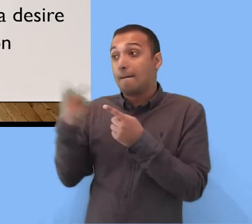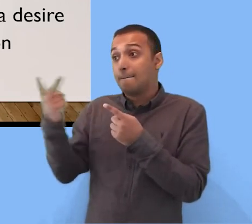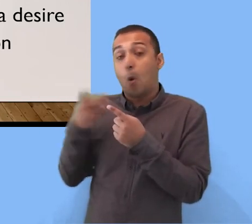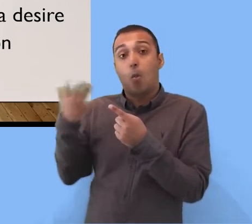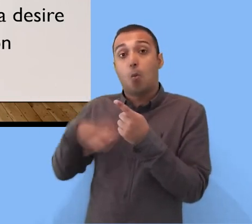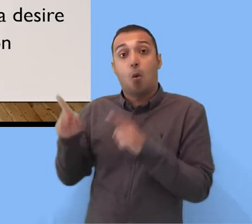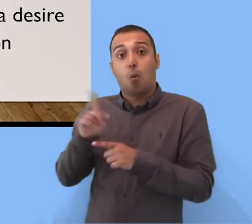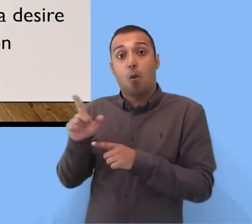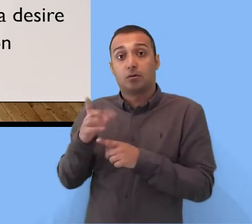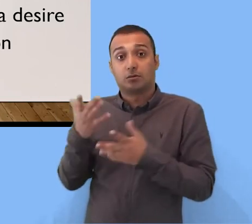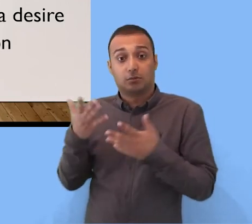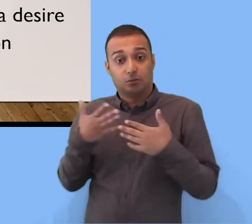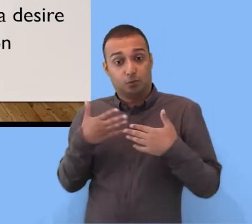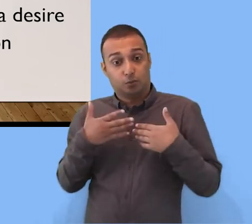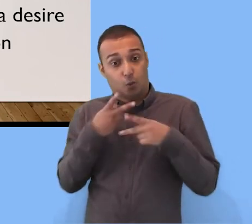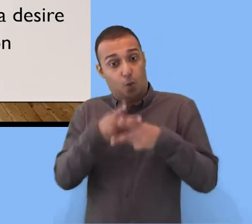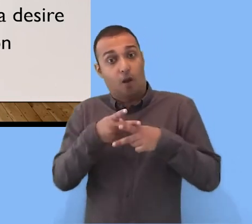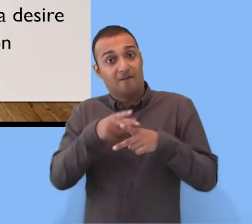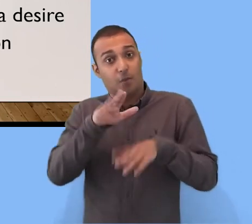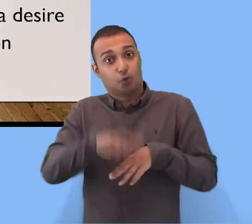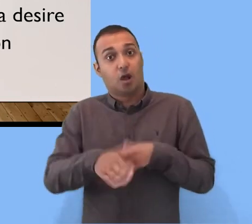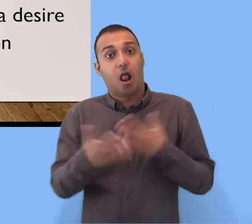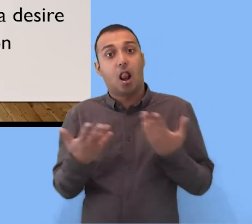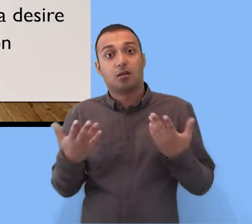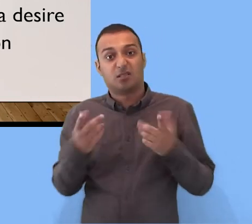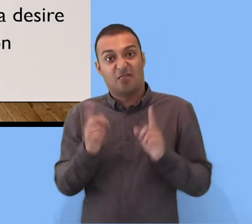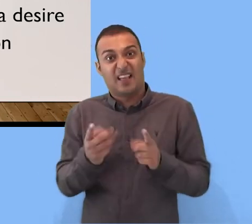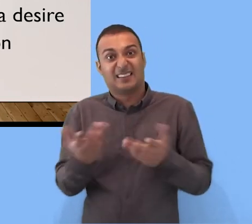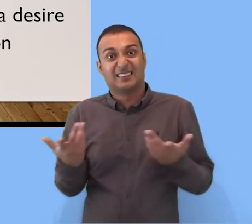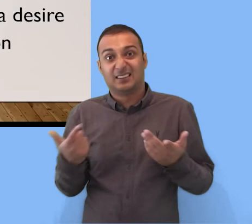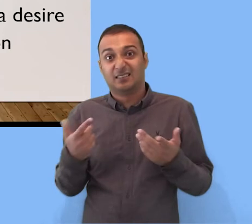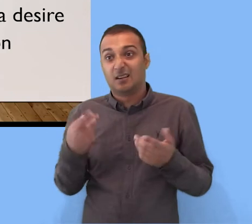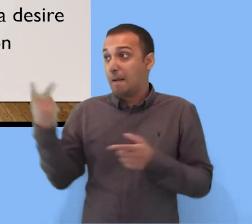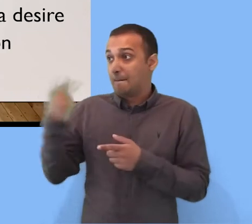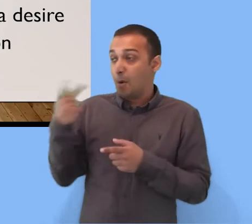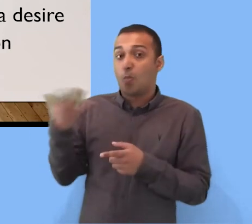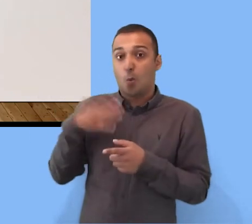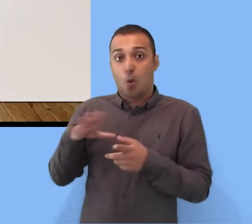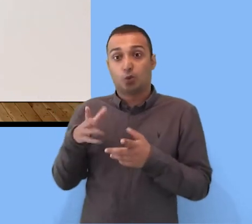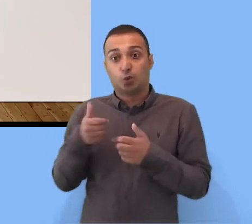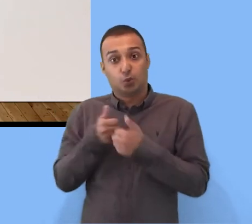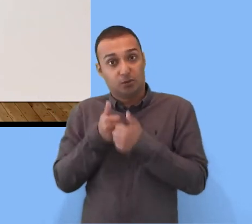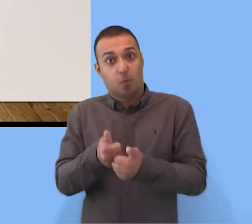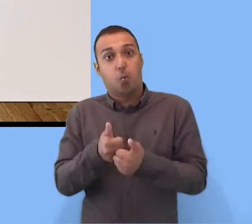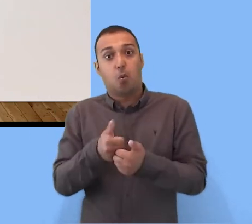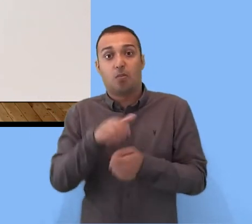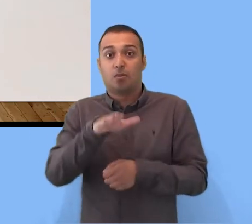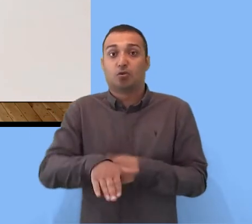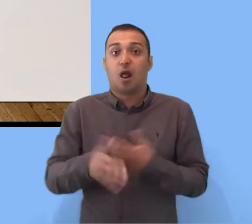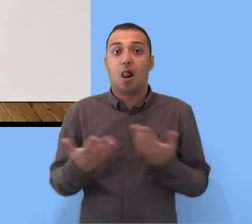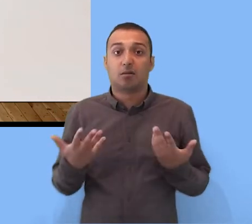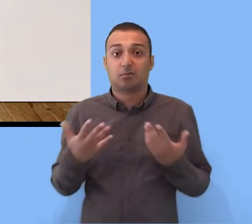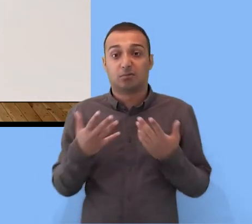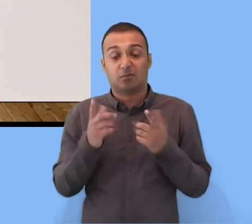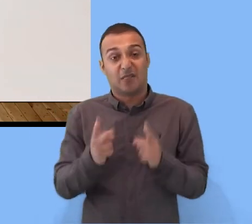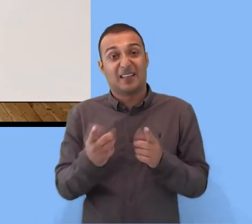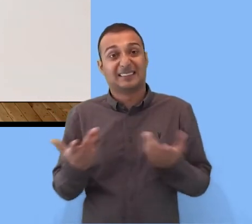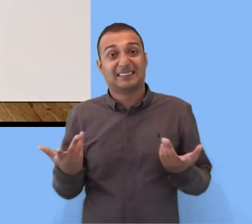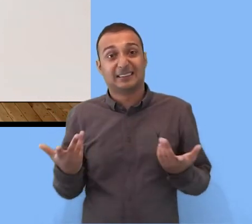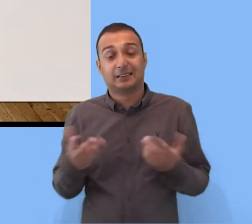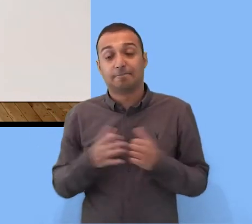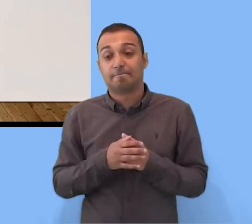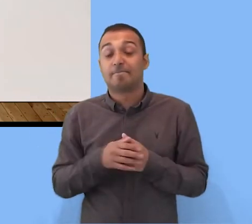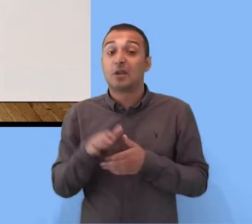children that you care for, and the desire to support the learning of the young person. What we need